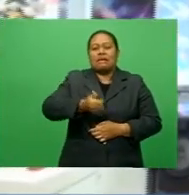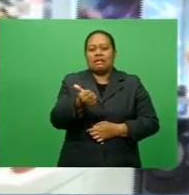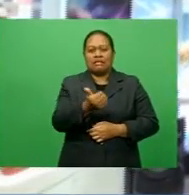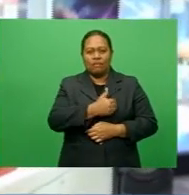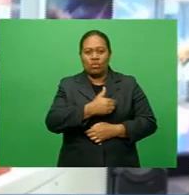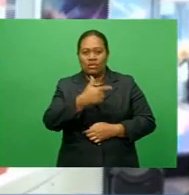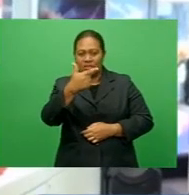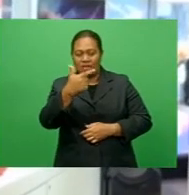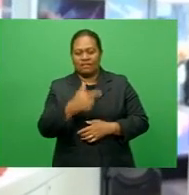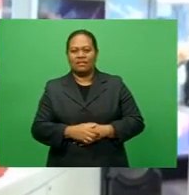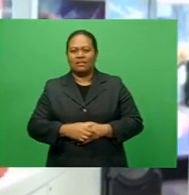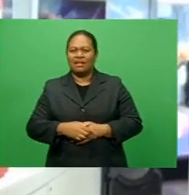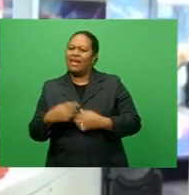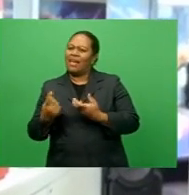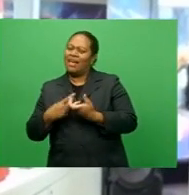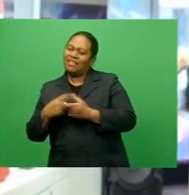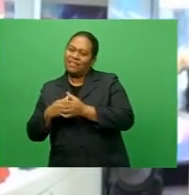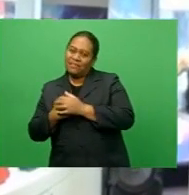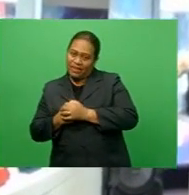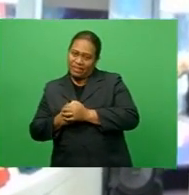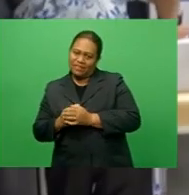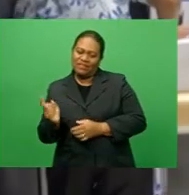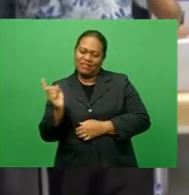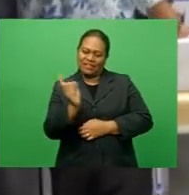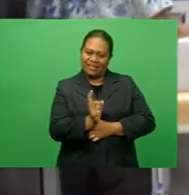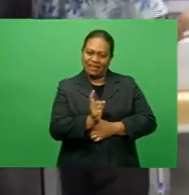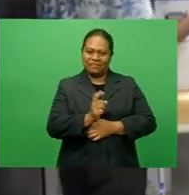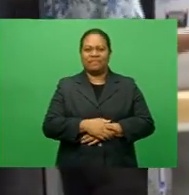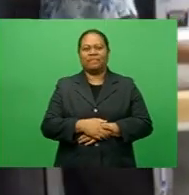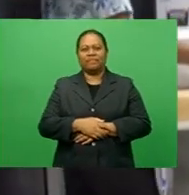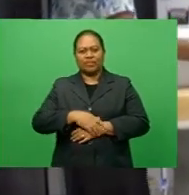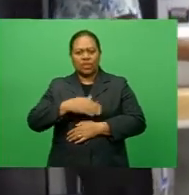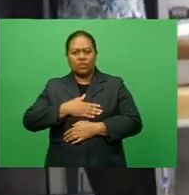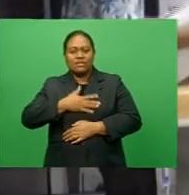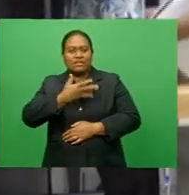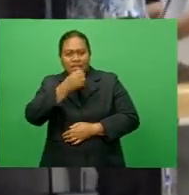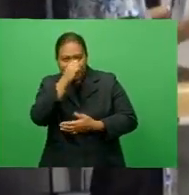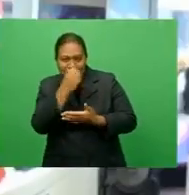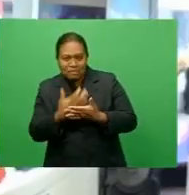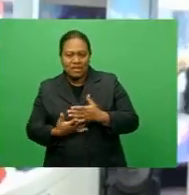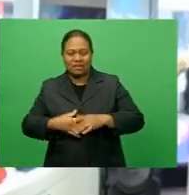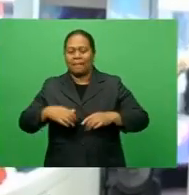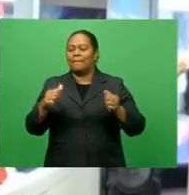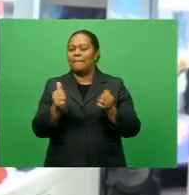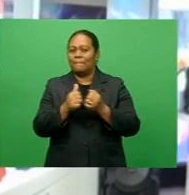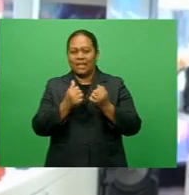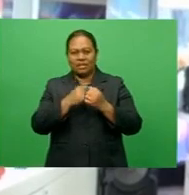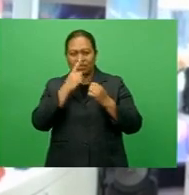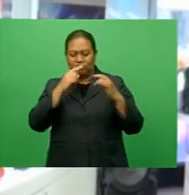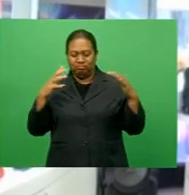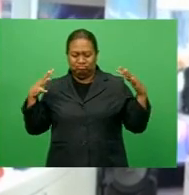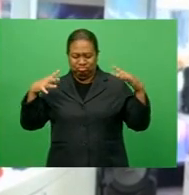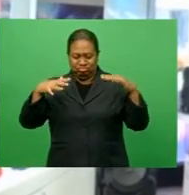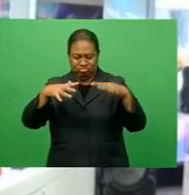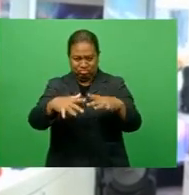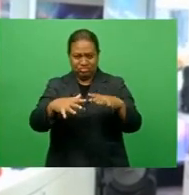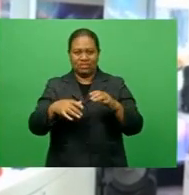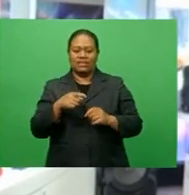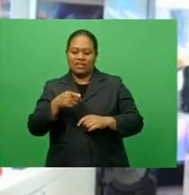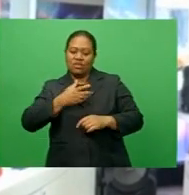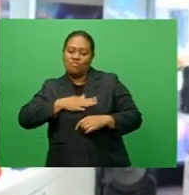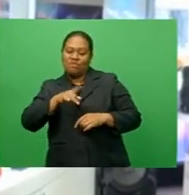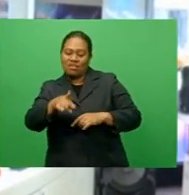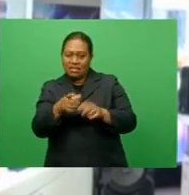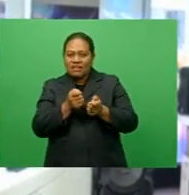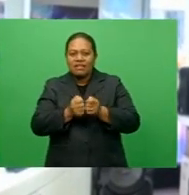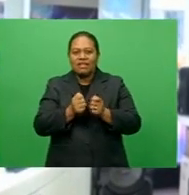so I had a few friends to pass the time. It was an interesting experience. I saw a lot of people interested in this product. I've